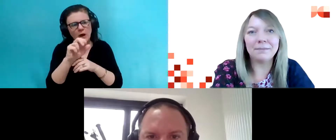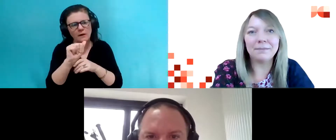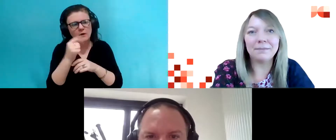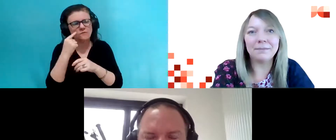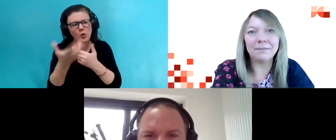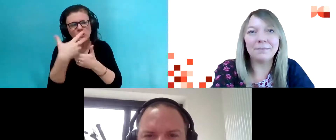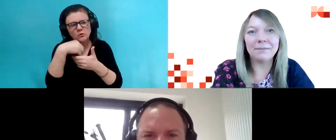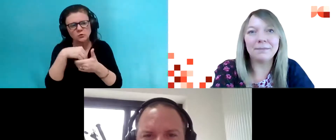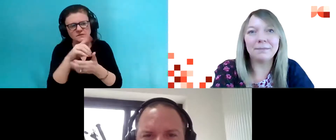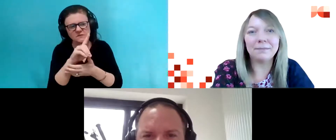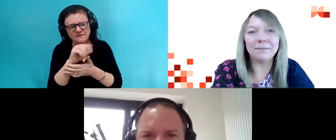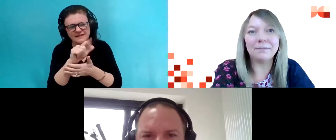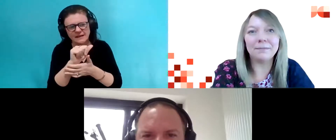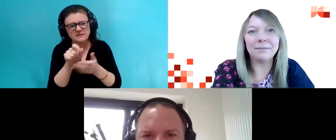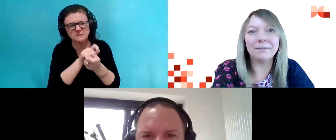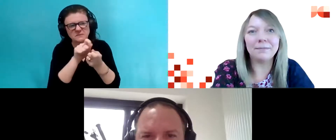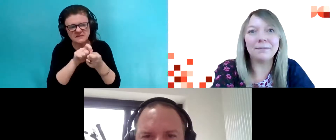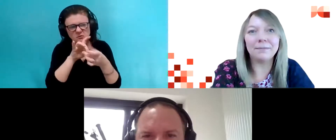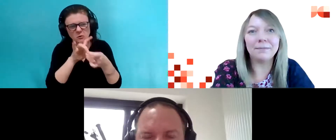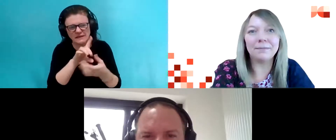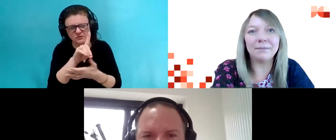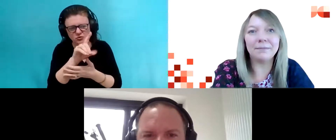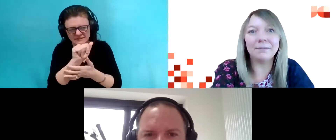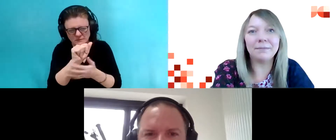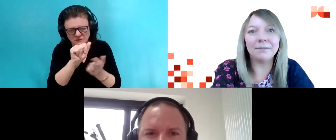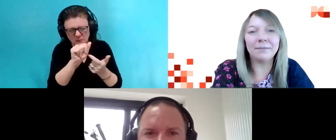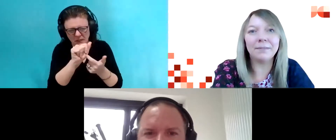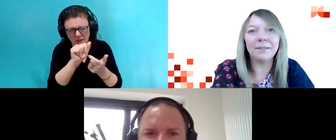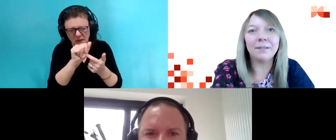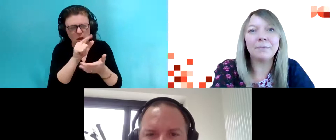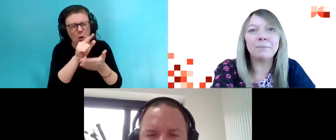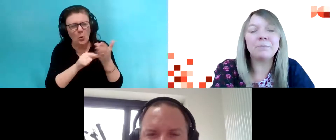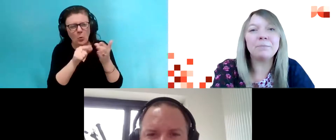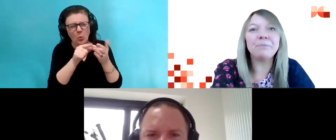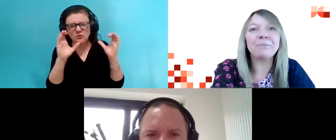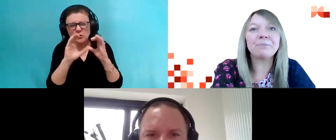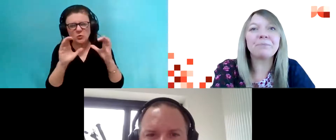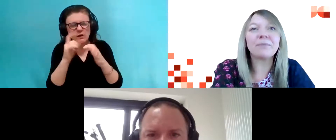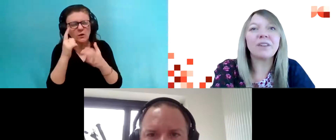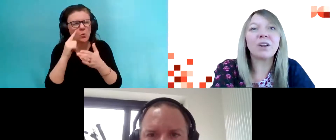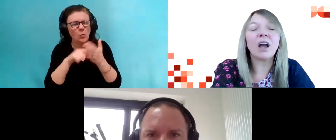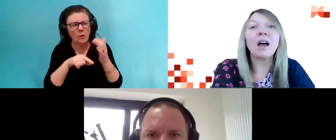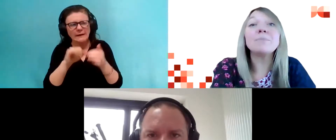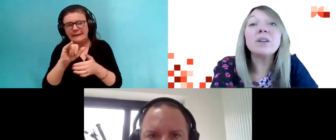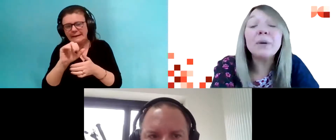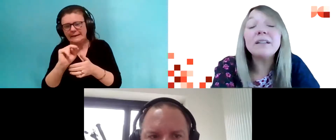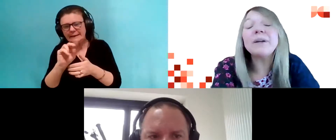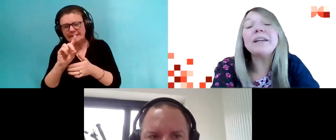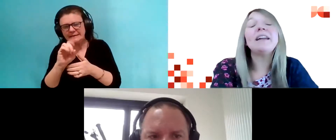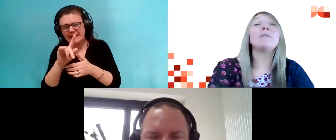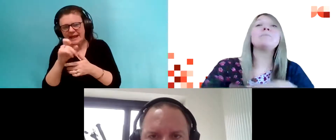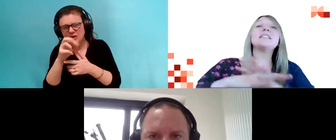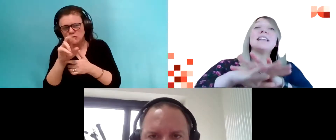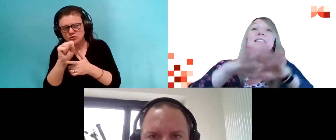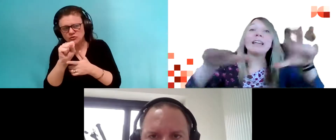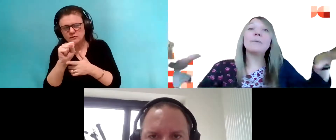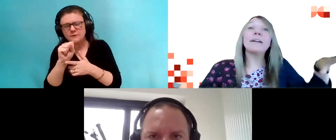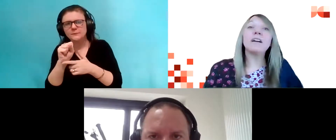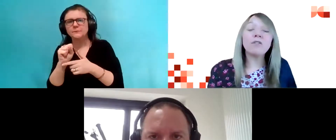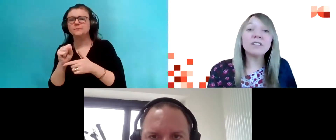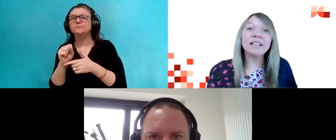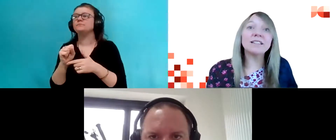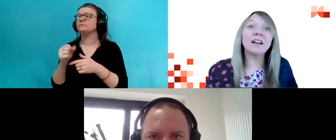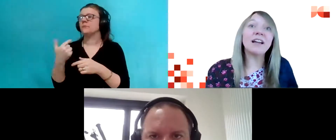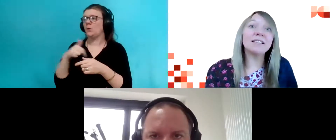inclusive data, specifically around disability inclusive data? What indicators did you use? So we did a